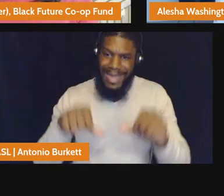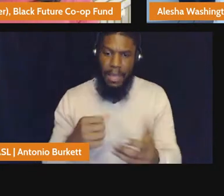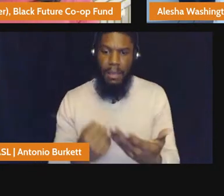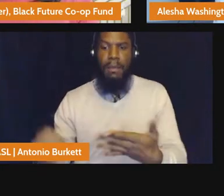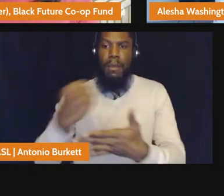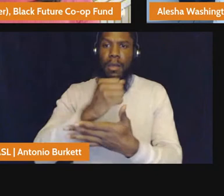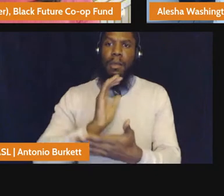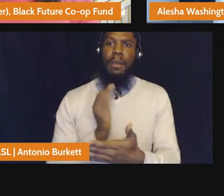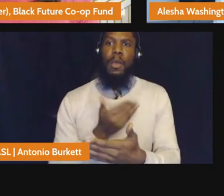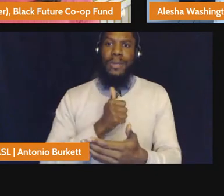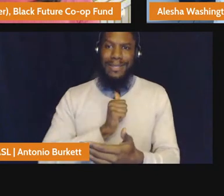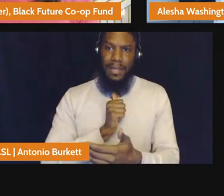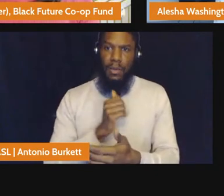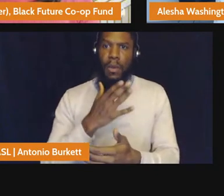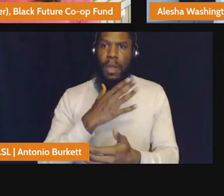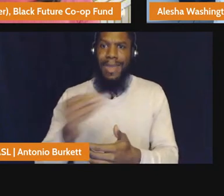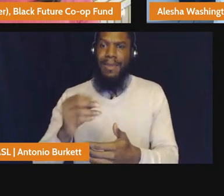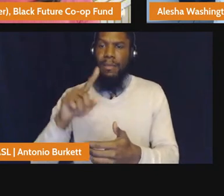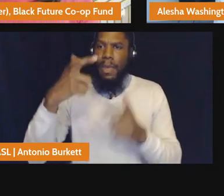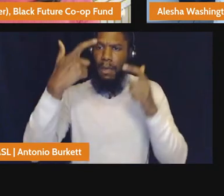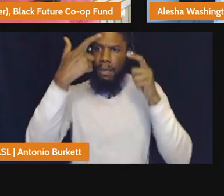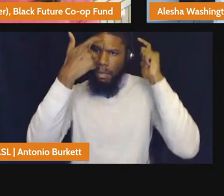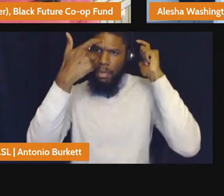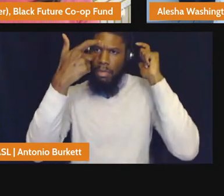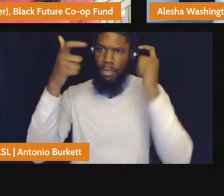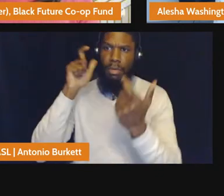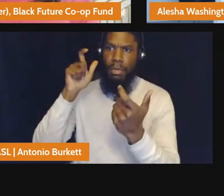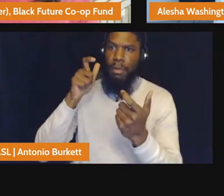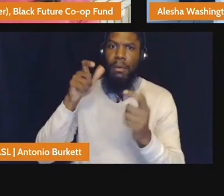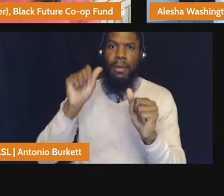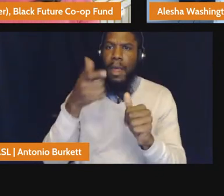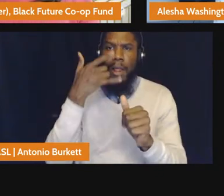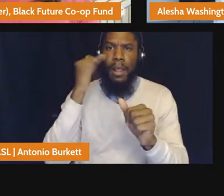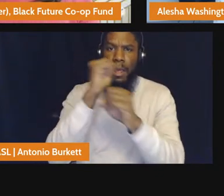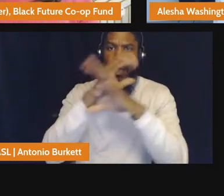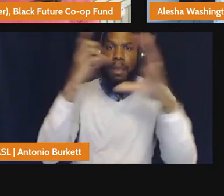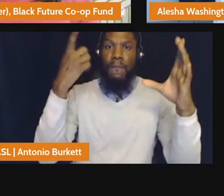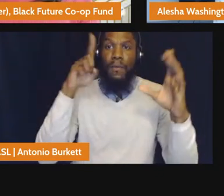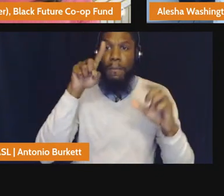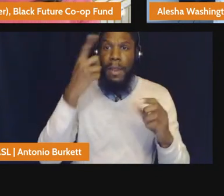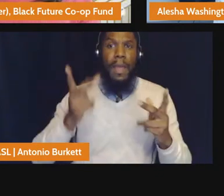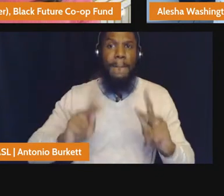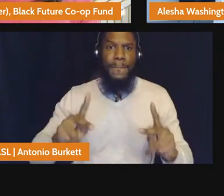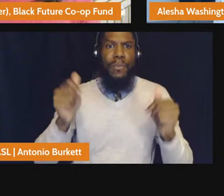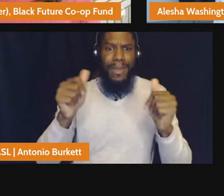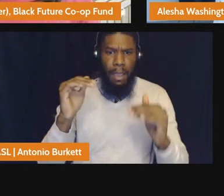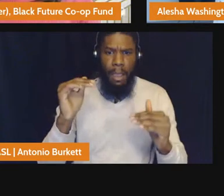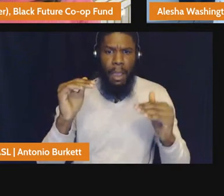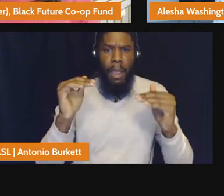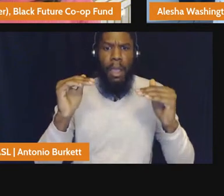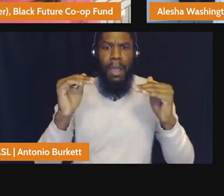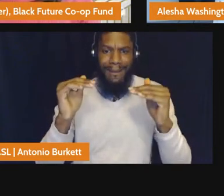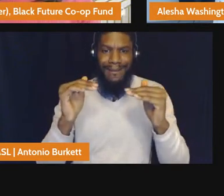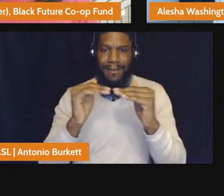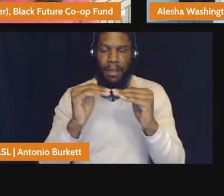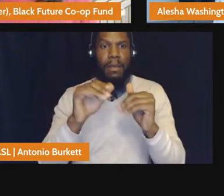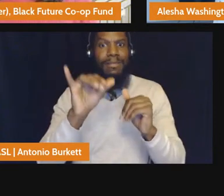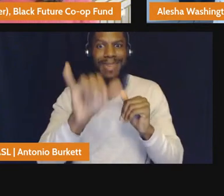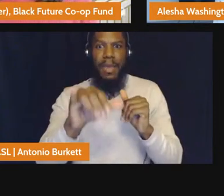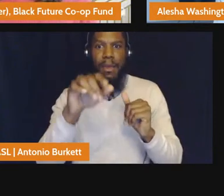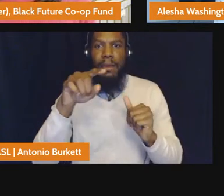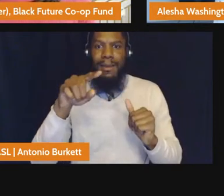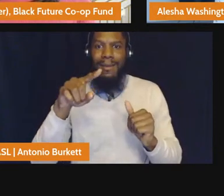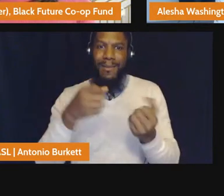philanthropy could look like for Black people. And so absolutely. That's what pro-Black looks like, and it looks good and it feels